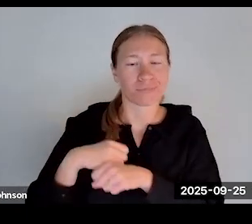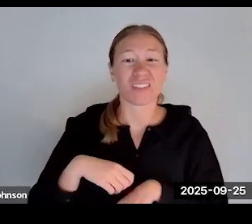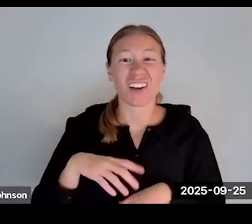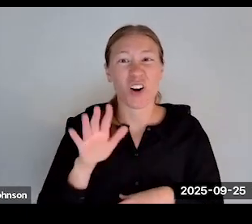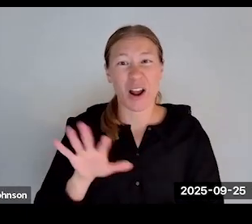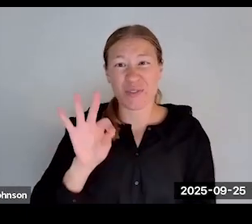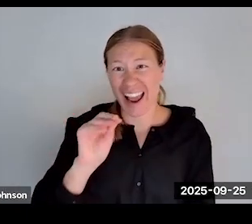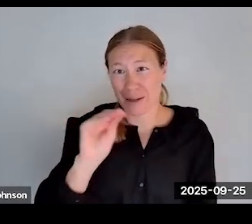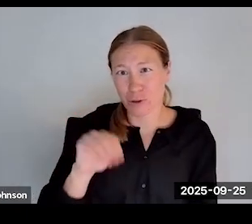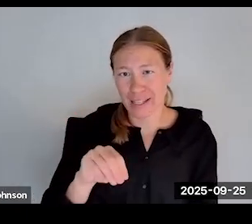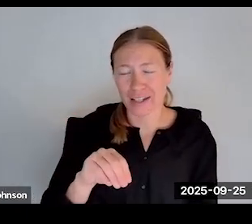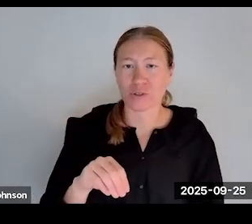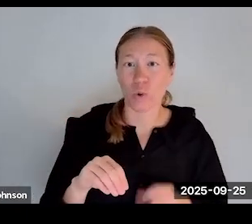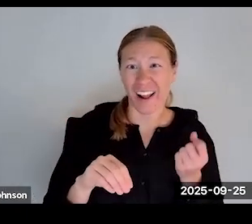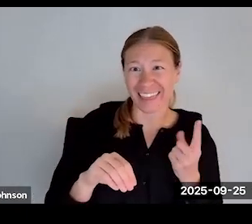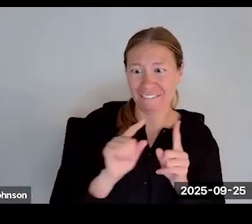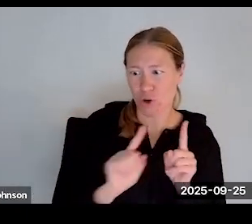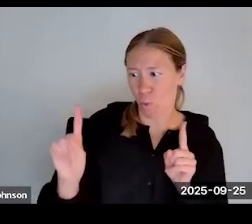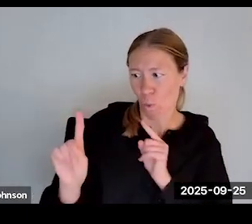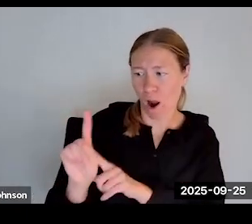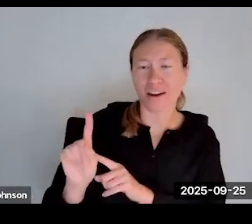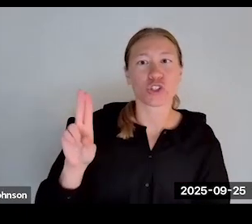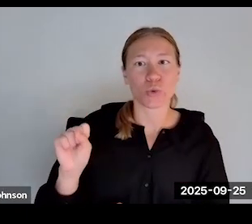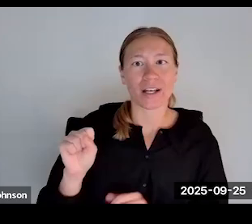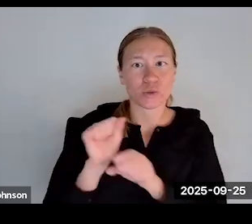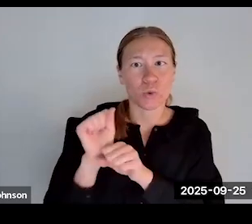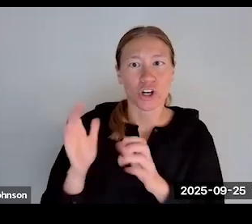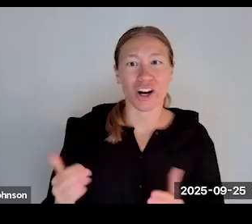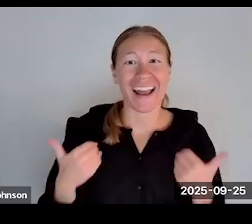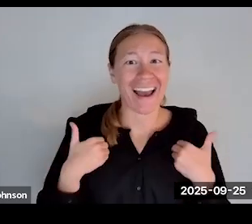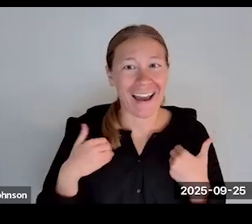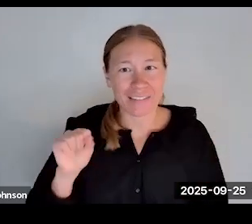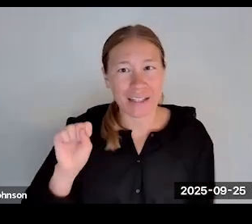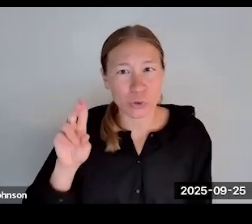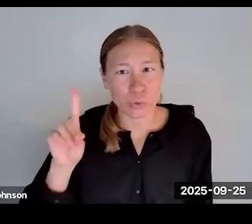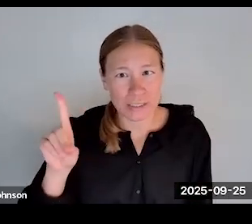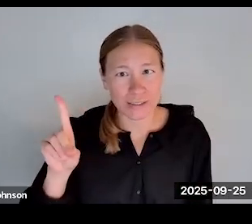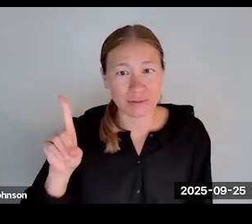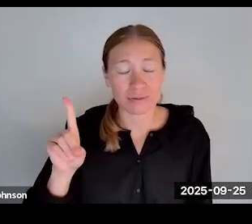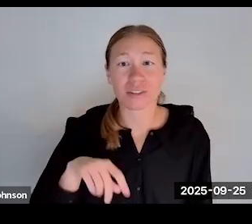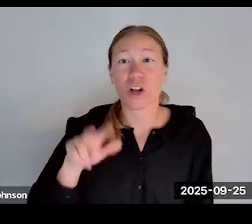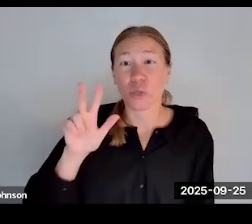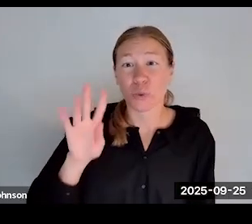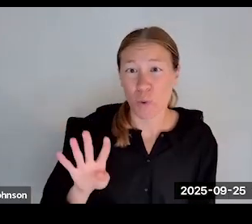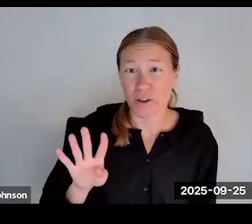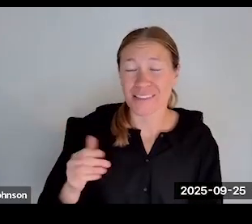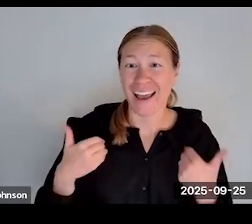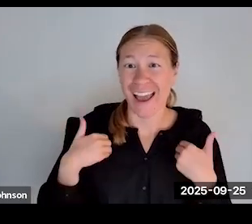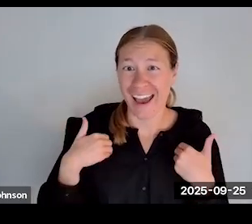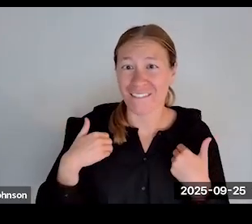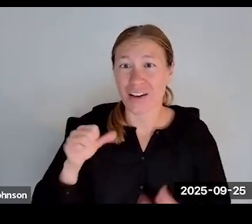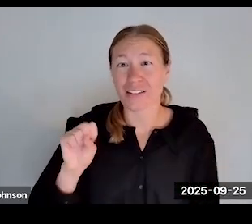in 11 US workers has an SUD, and that 3/4 of those with a substance